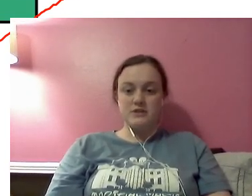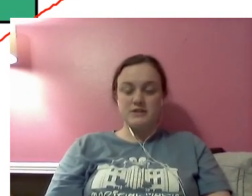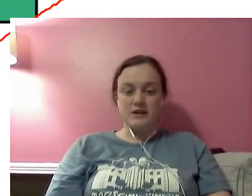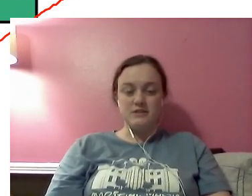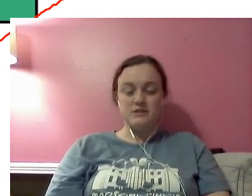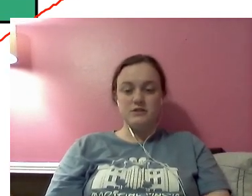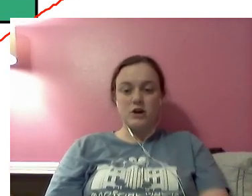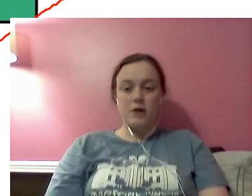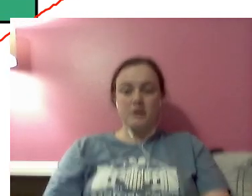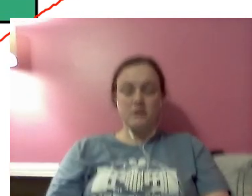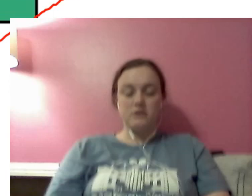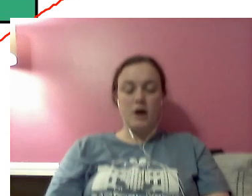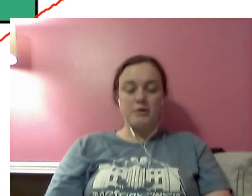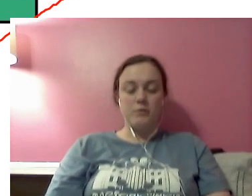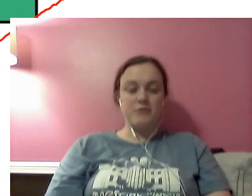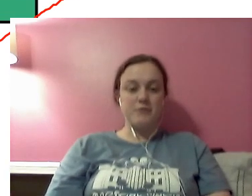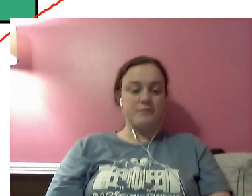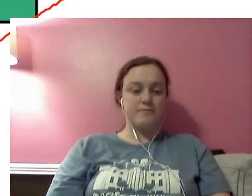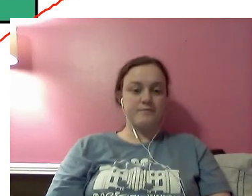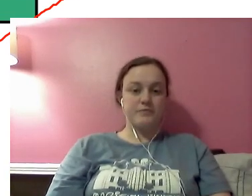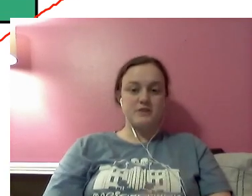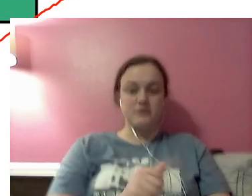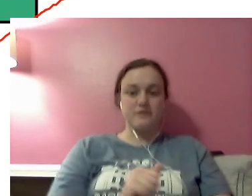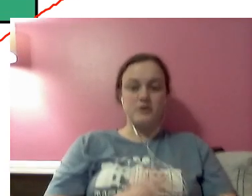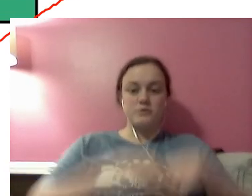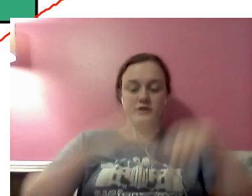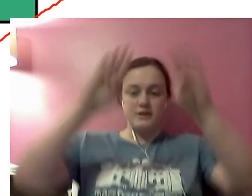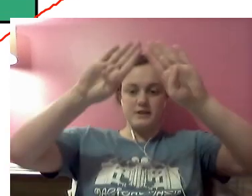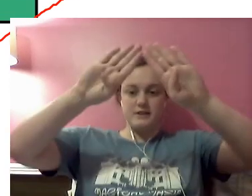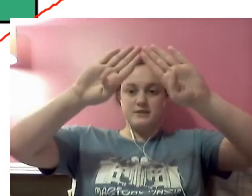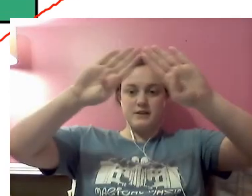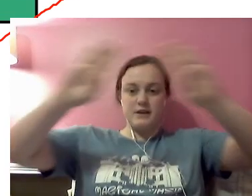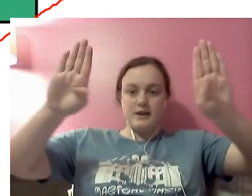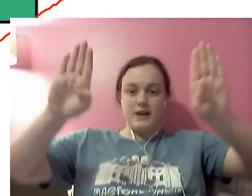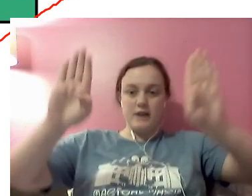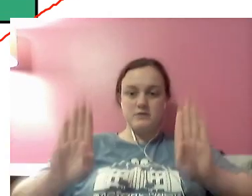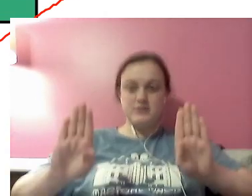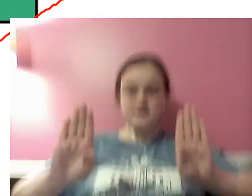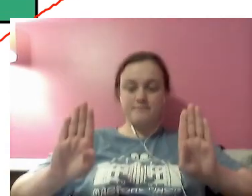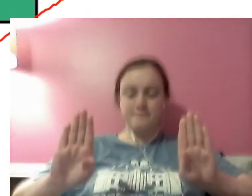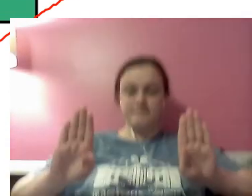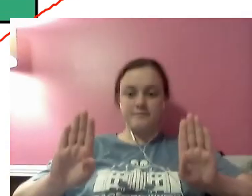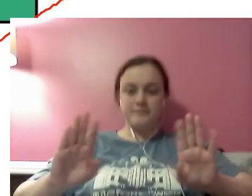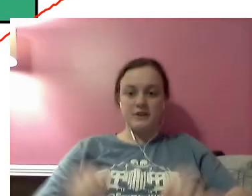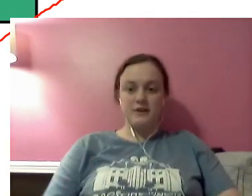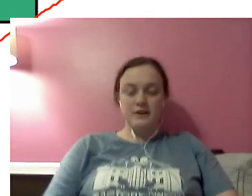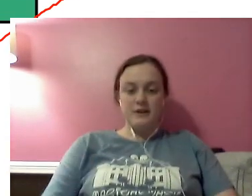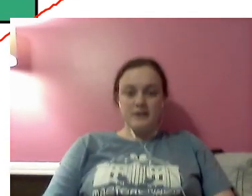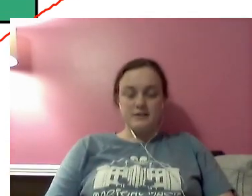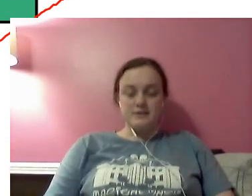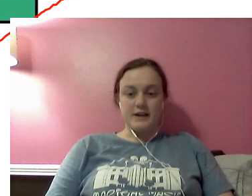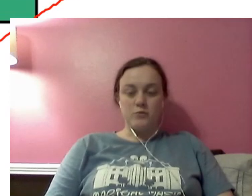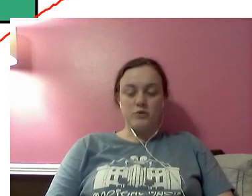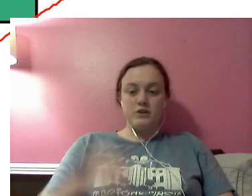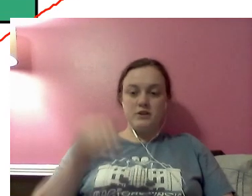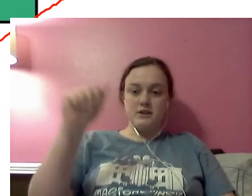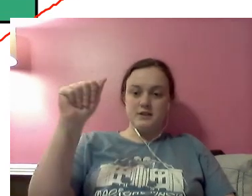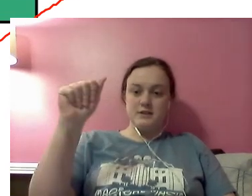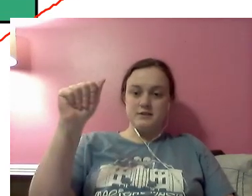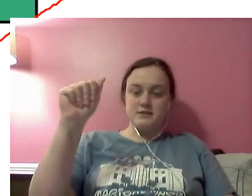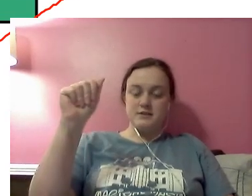these three signs and just copy with me. So the first one is house. The second